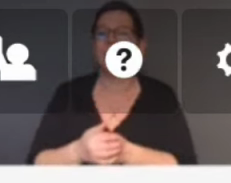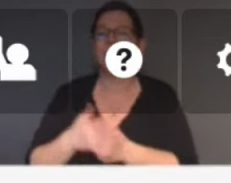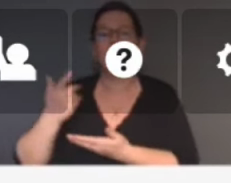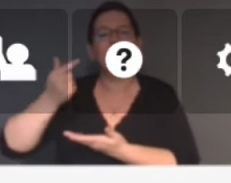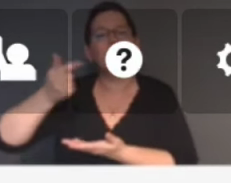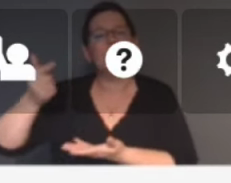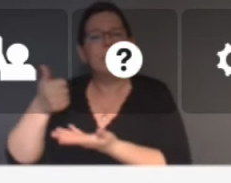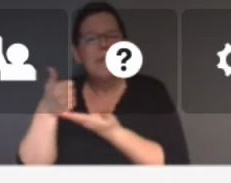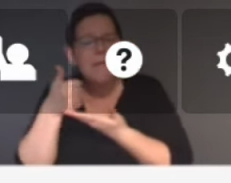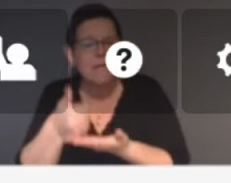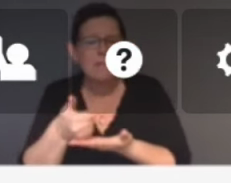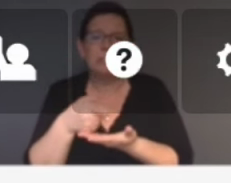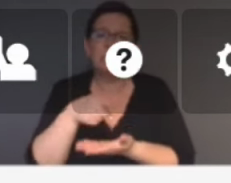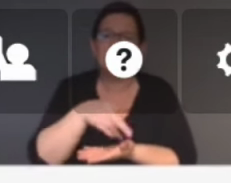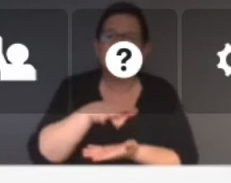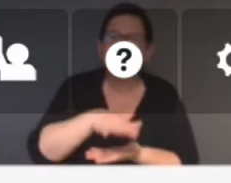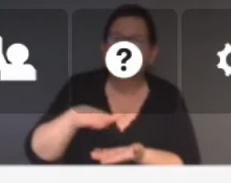years of age.